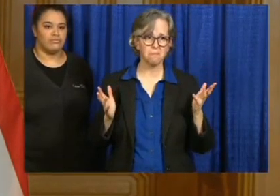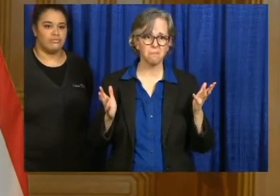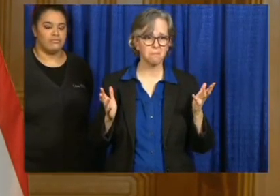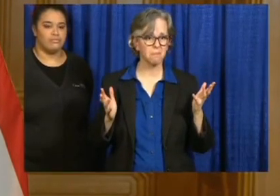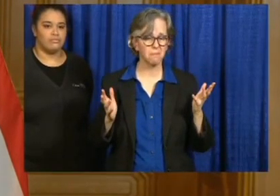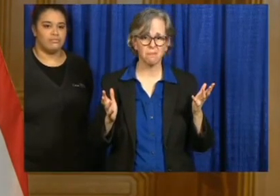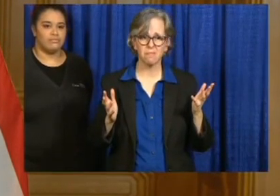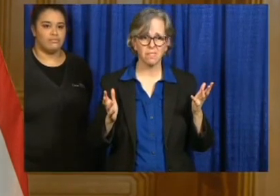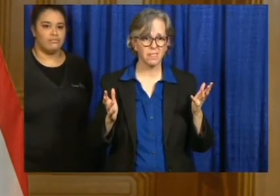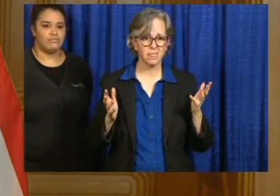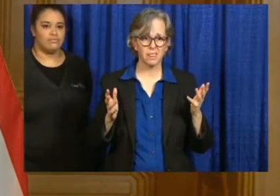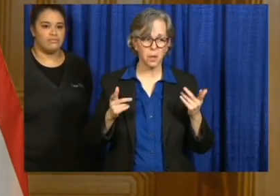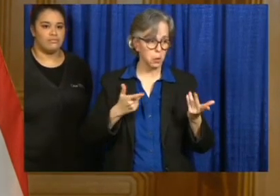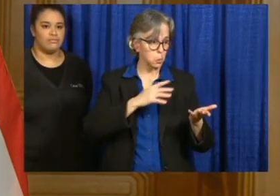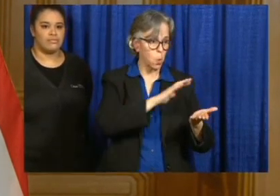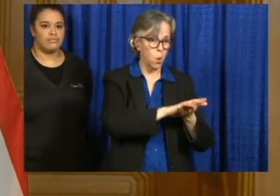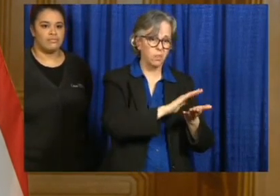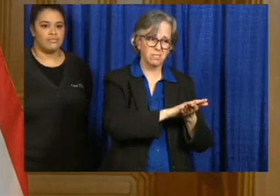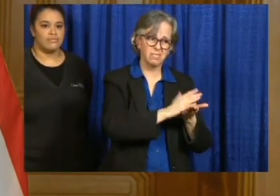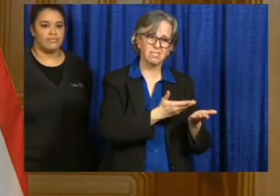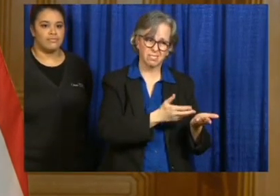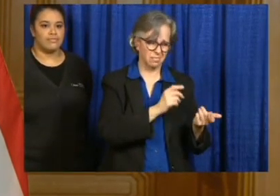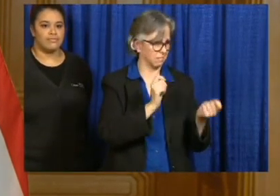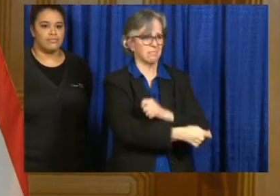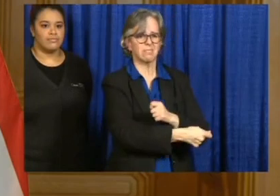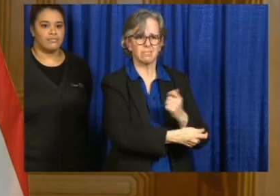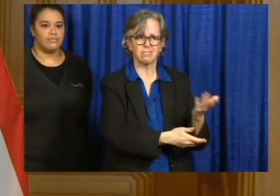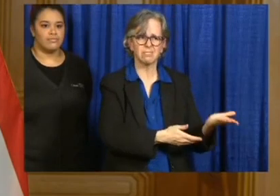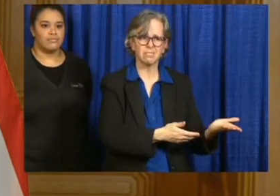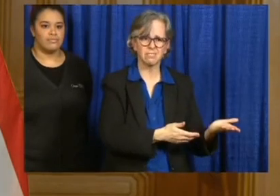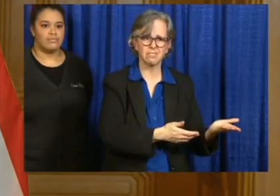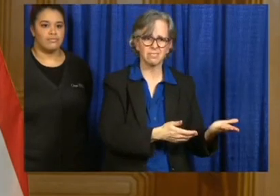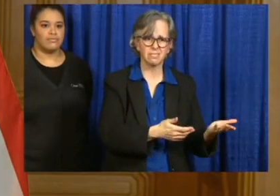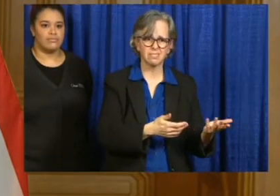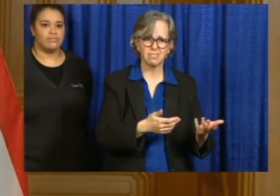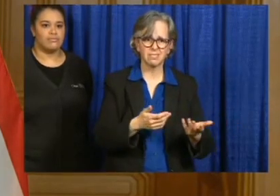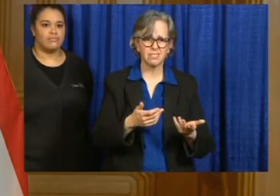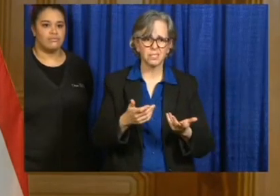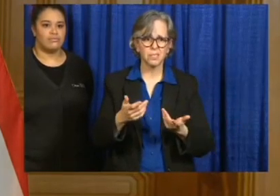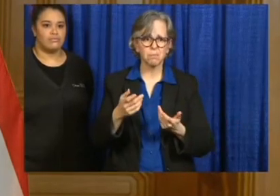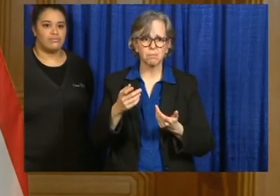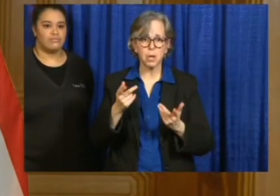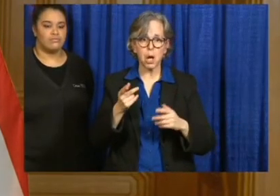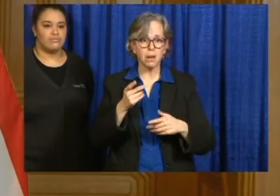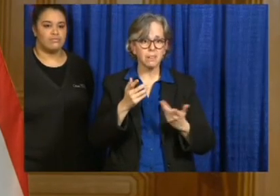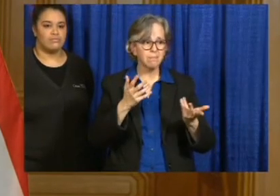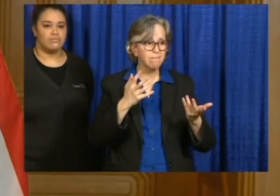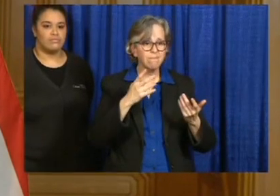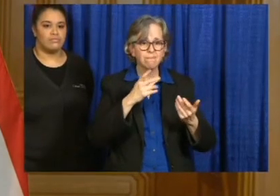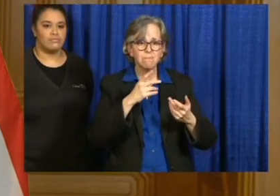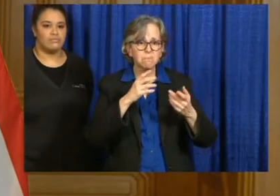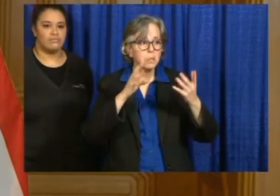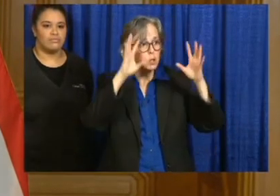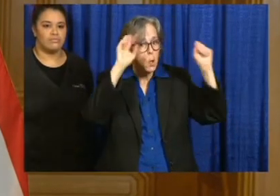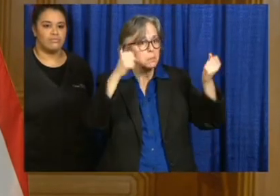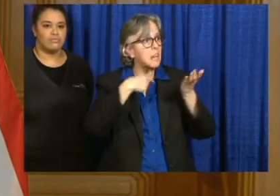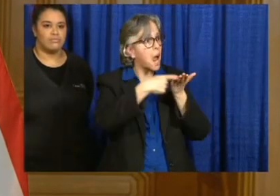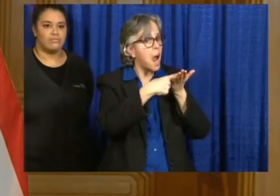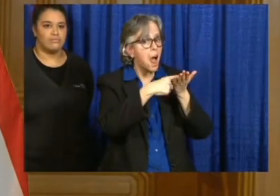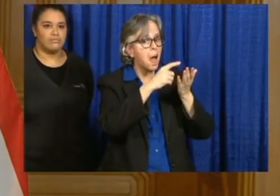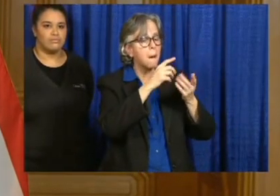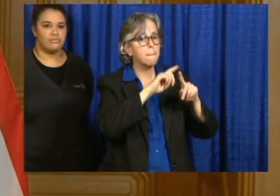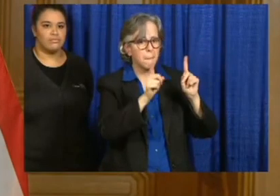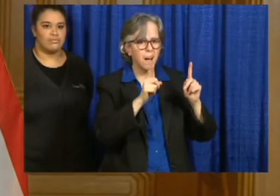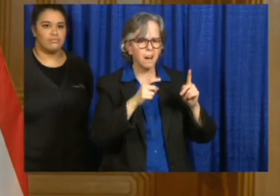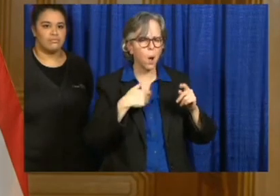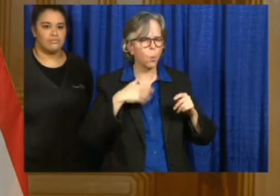as our schools, I've not had any direct conversation with superintendents, but that's kind of a continuing